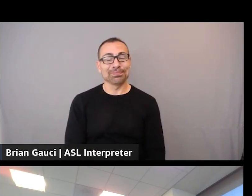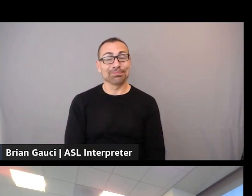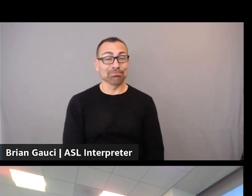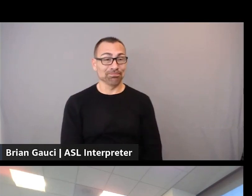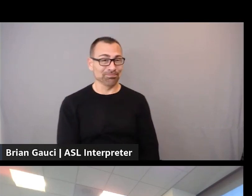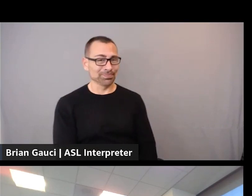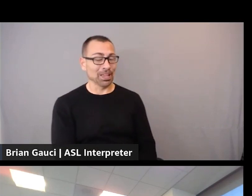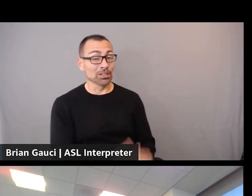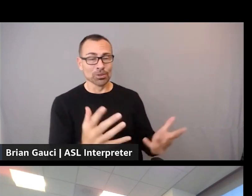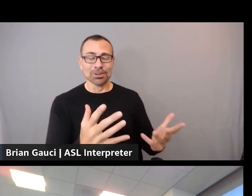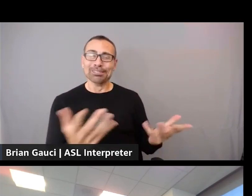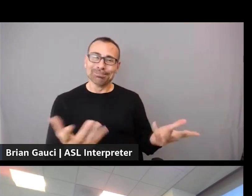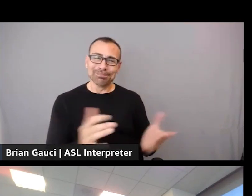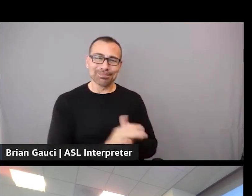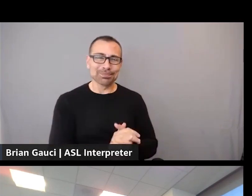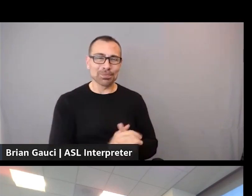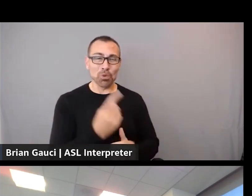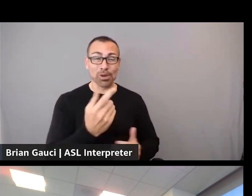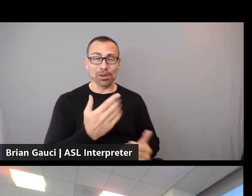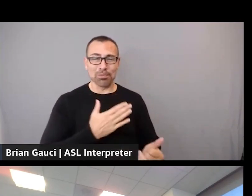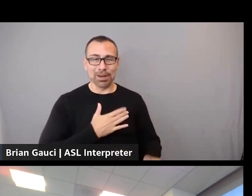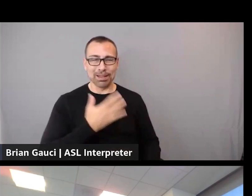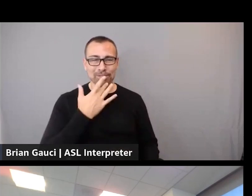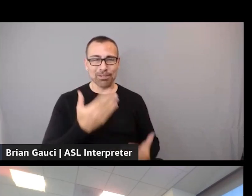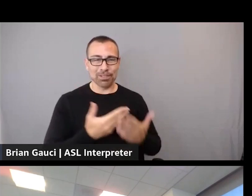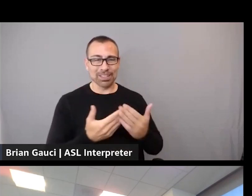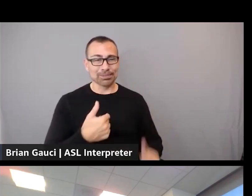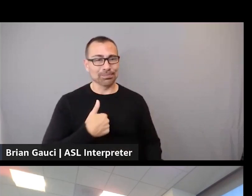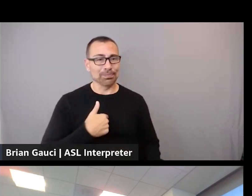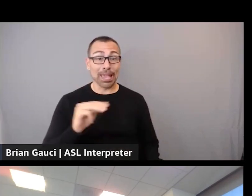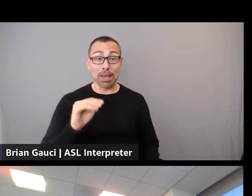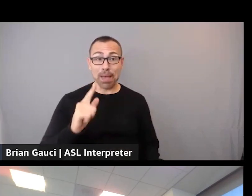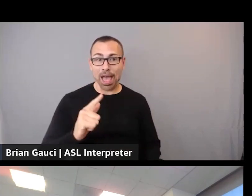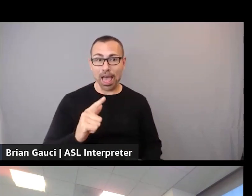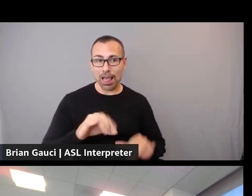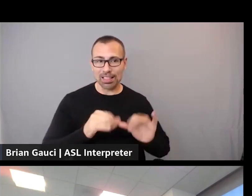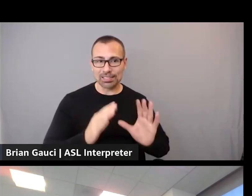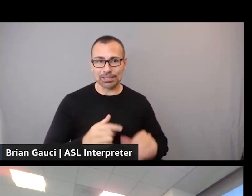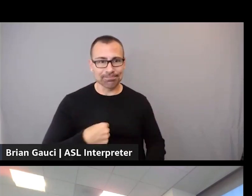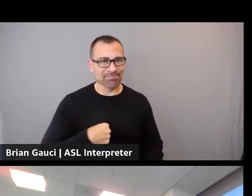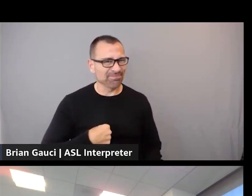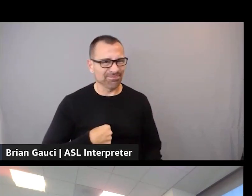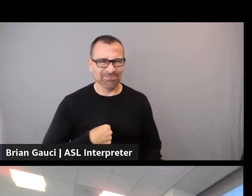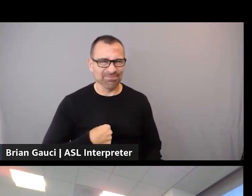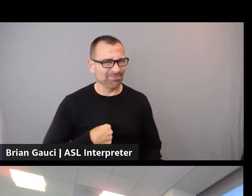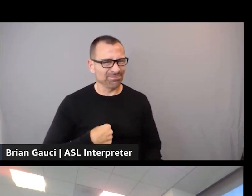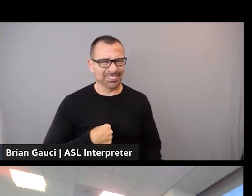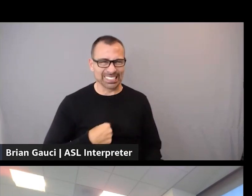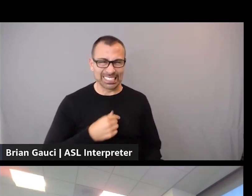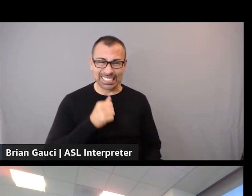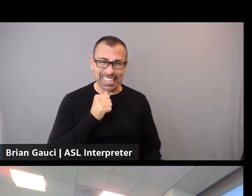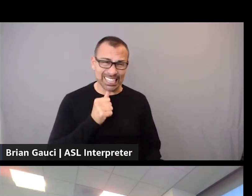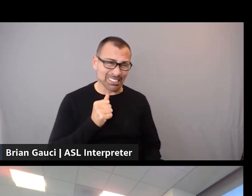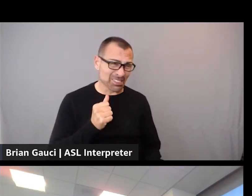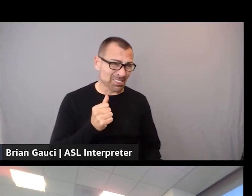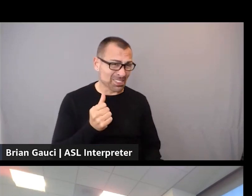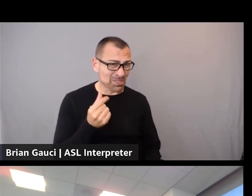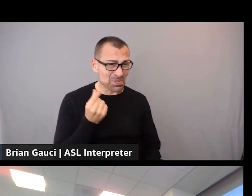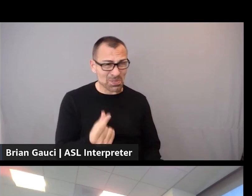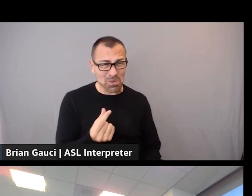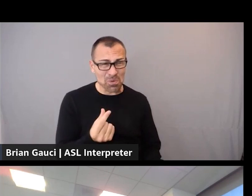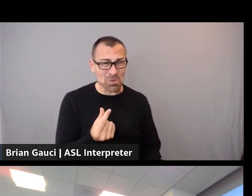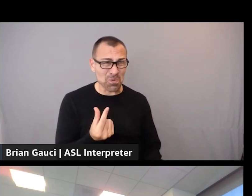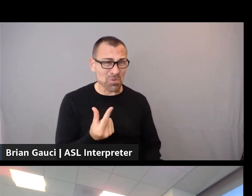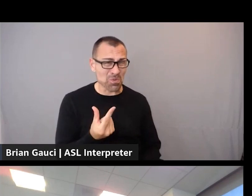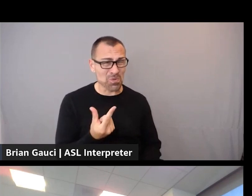I'll tell you one of my favorite things that really, so I'm not an ML engineer in any respects, not even, I don't even pretend. But one of the